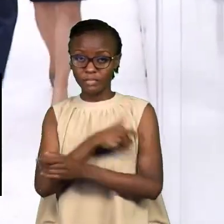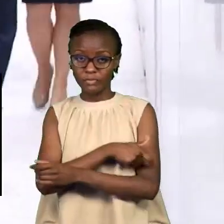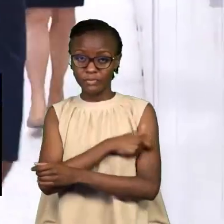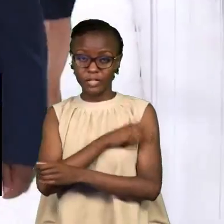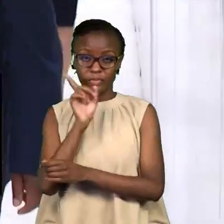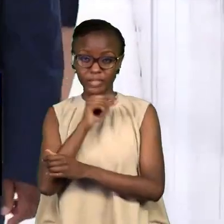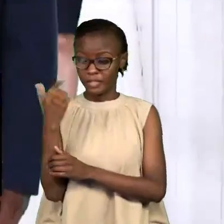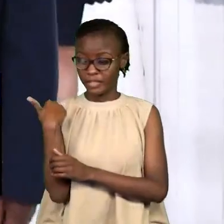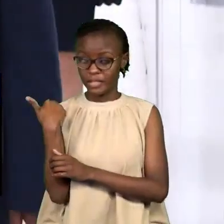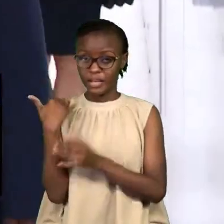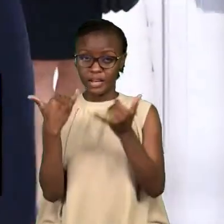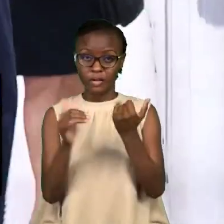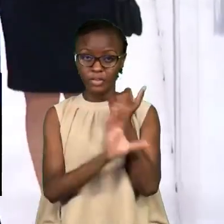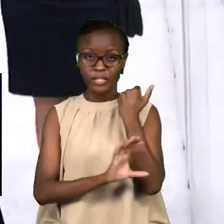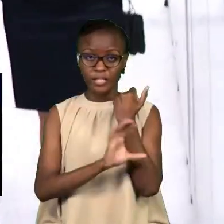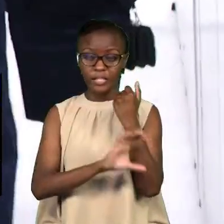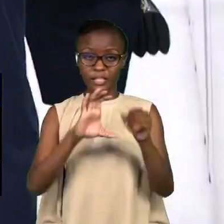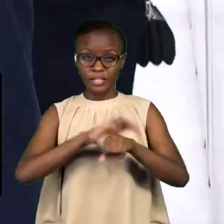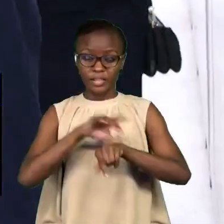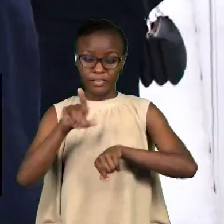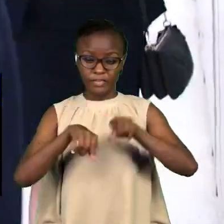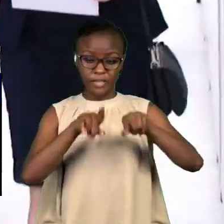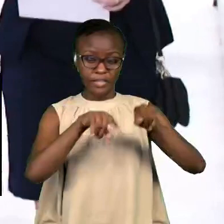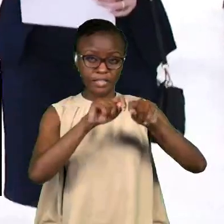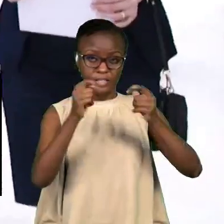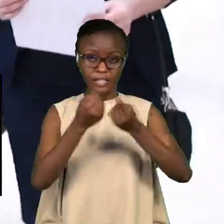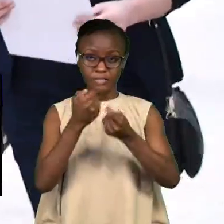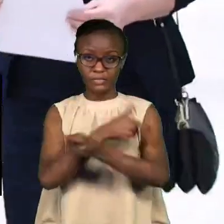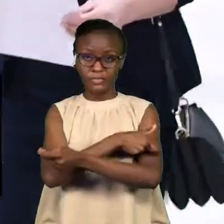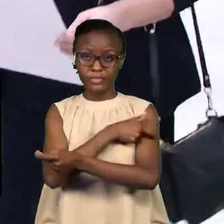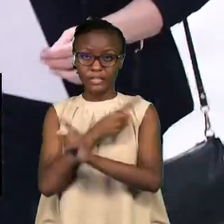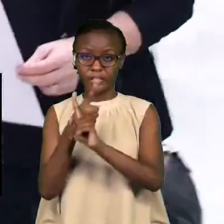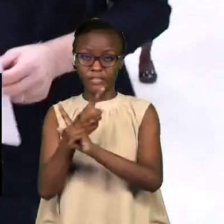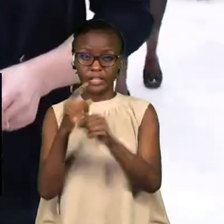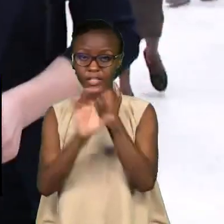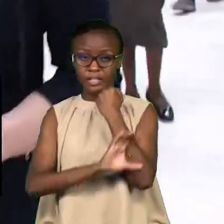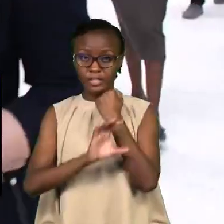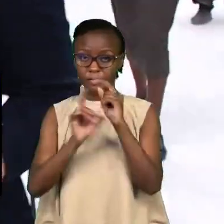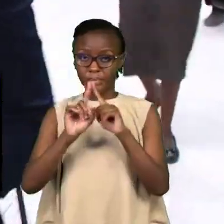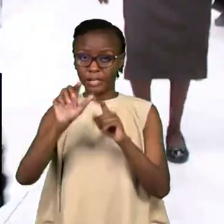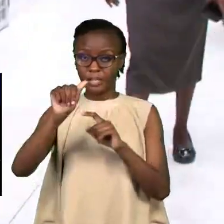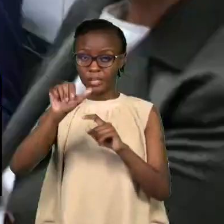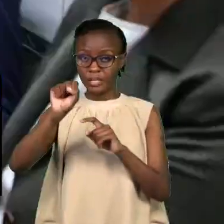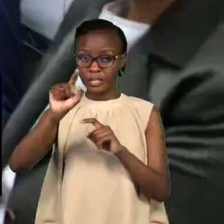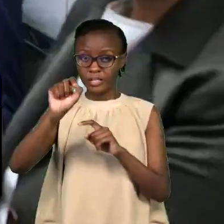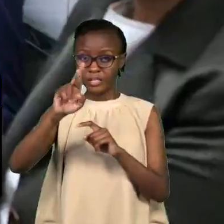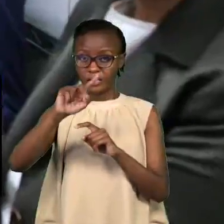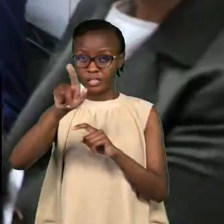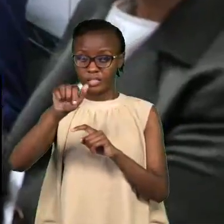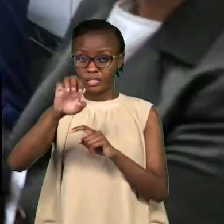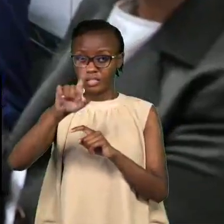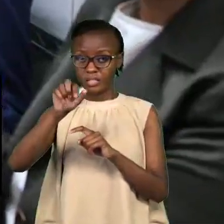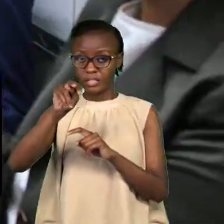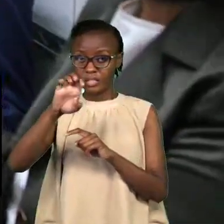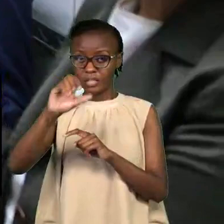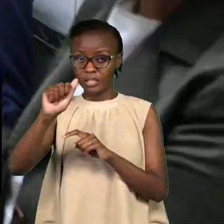yesterday. So far, the country has received different types of vaccines donated by different nations, but AstraZeneca remains the highest in terms of doses